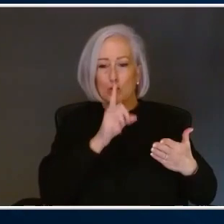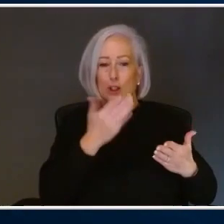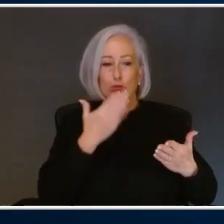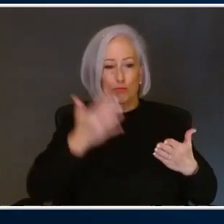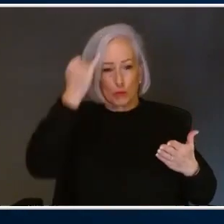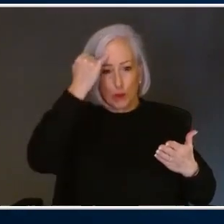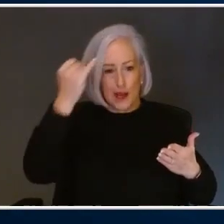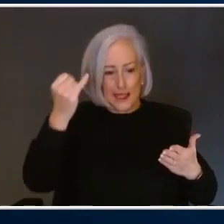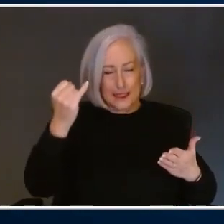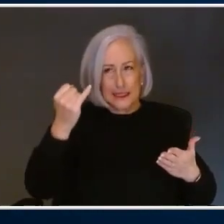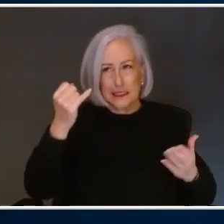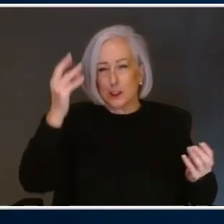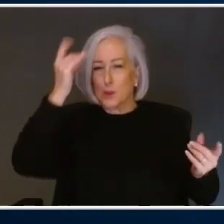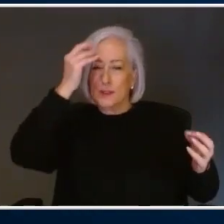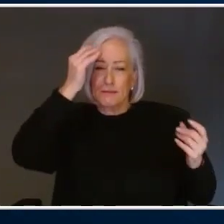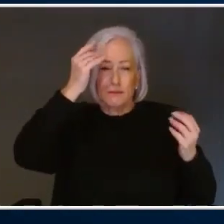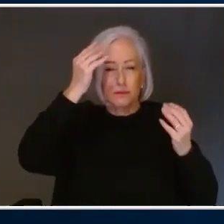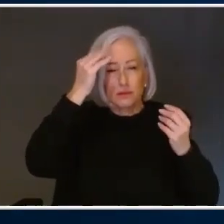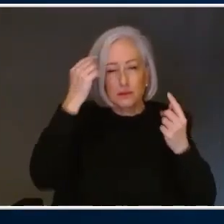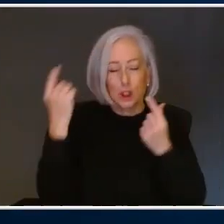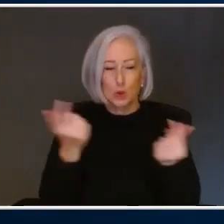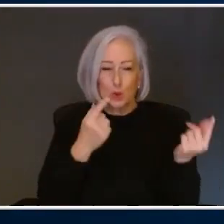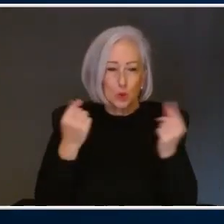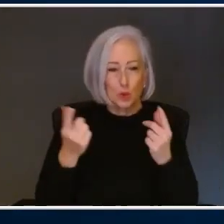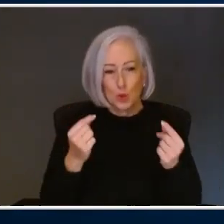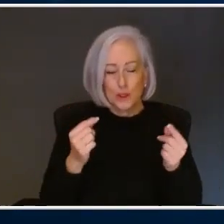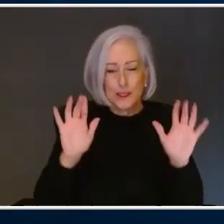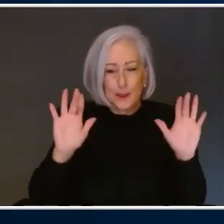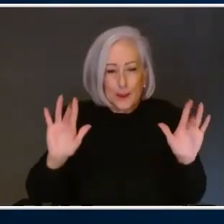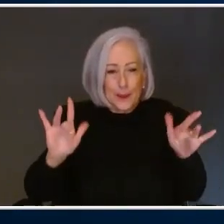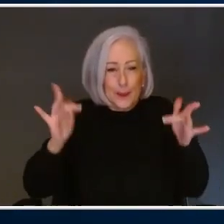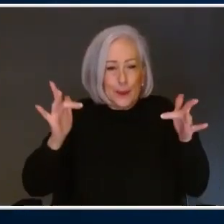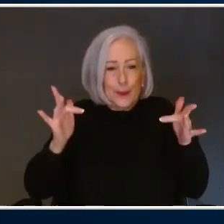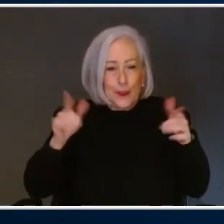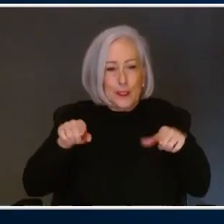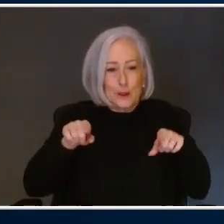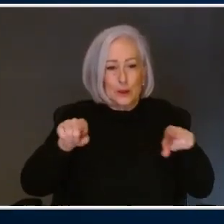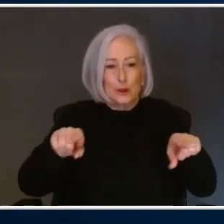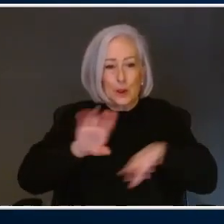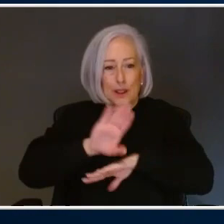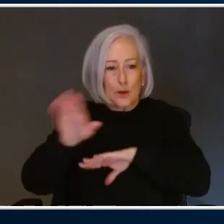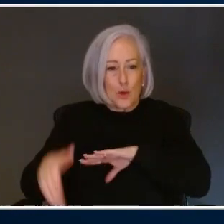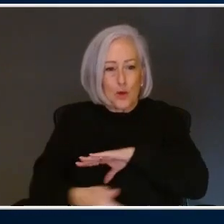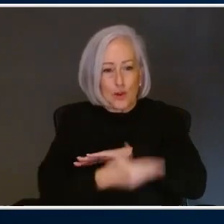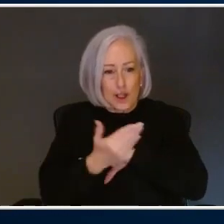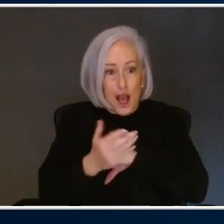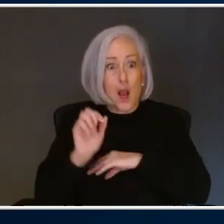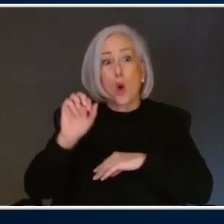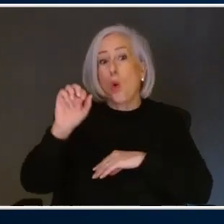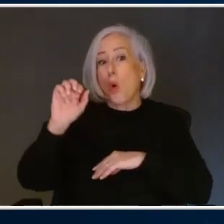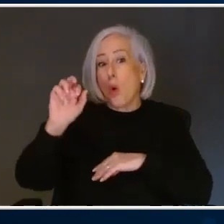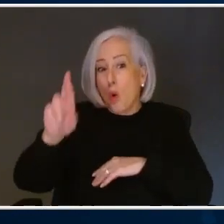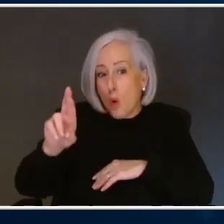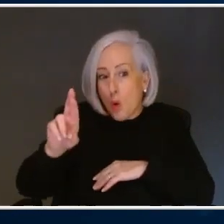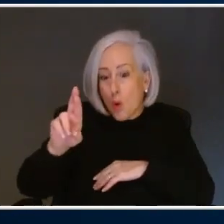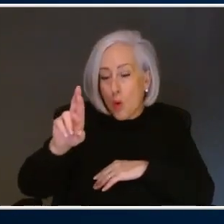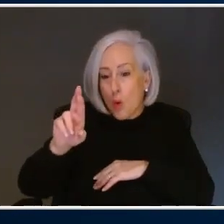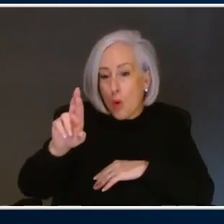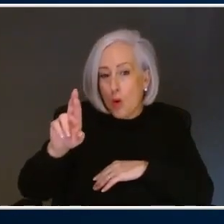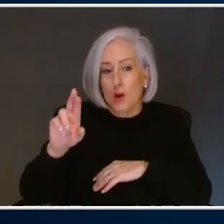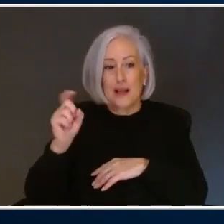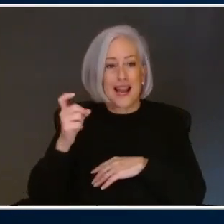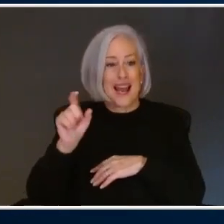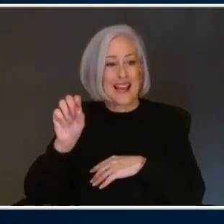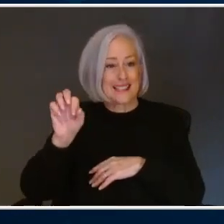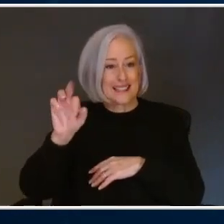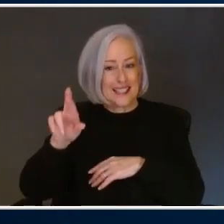a situation where we either do this delicate thing in the middle of the night, or preferably Xavier work with us